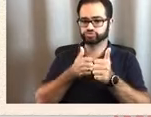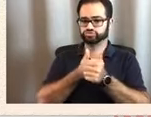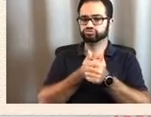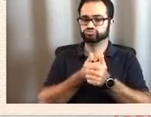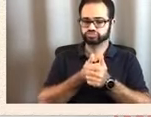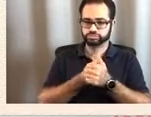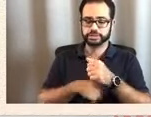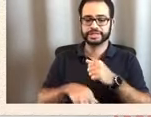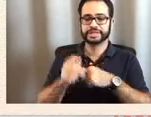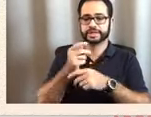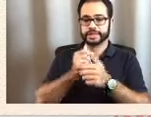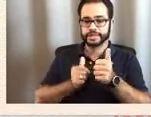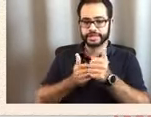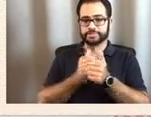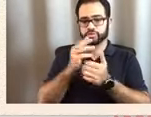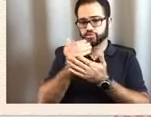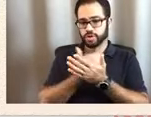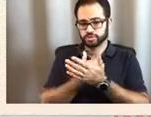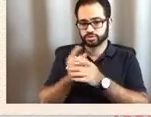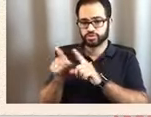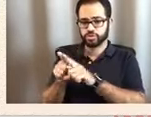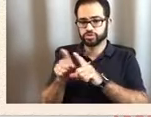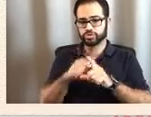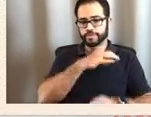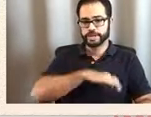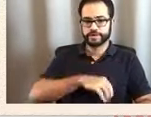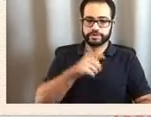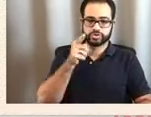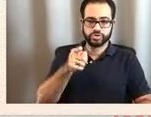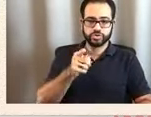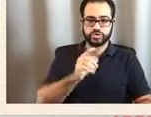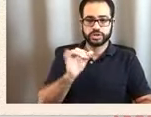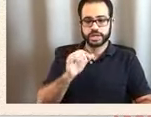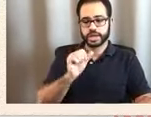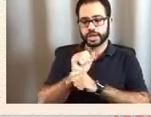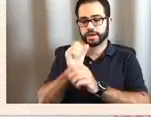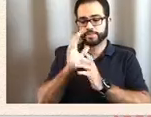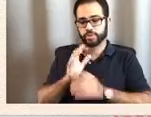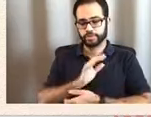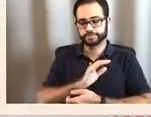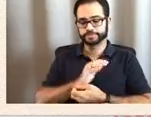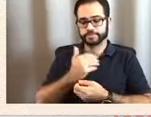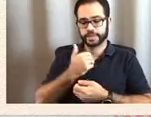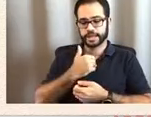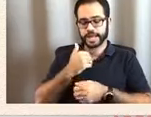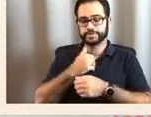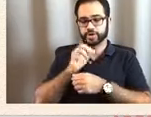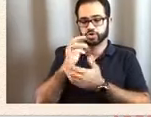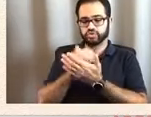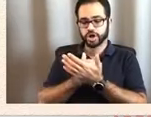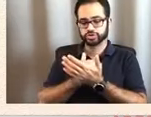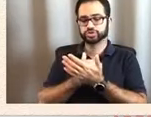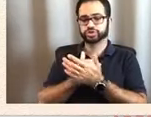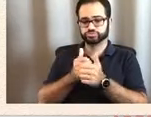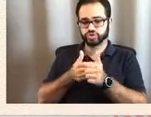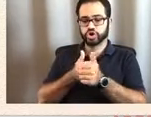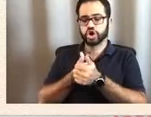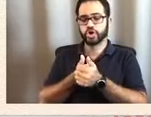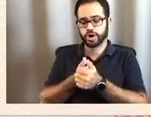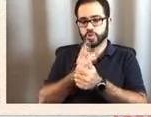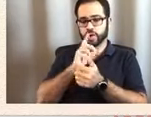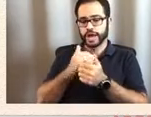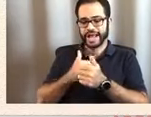roster also benefits you as an employer. Having an up-to-date roster will allow arrest alerts for your